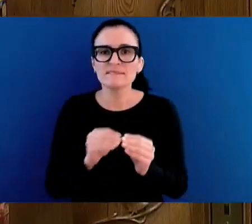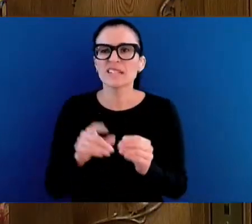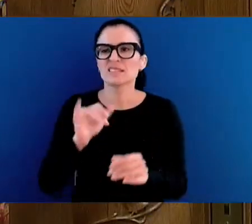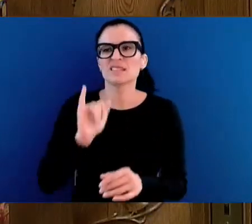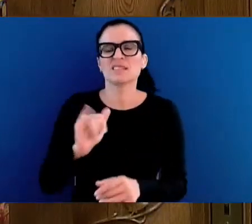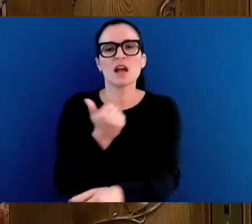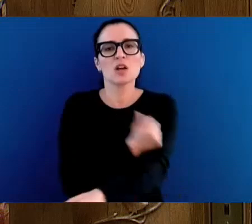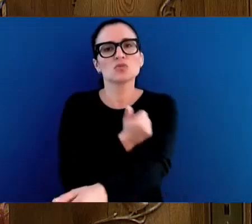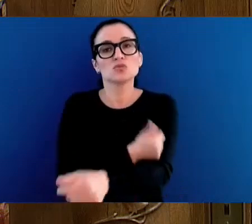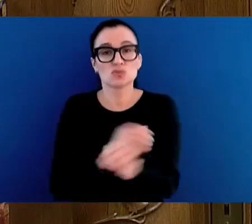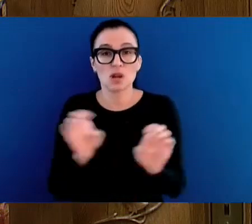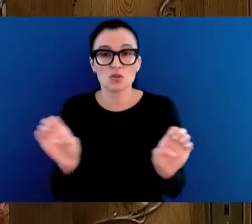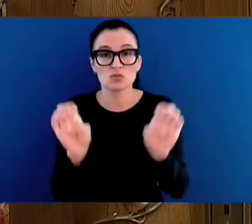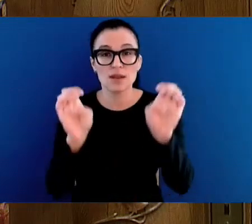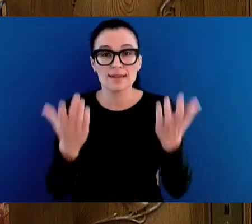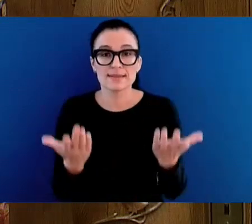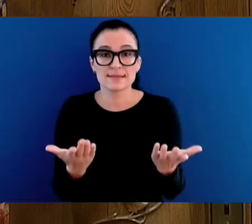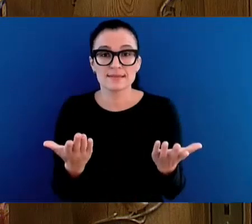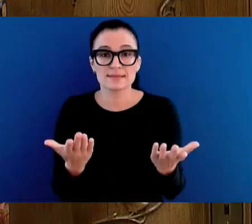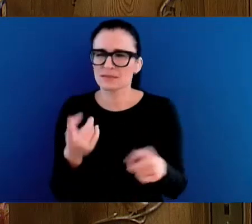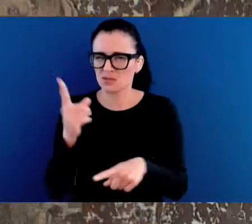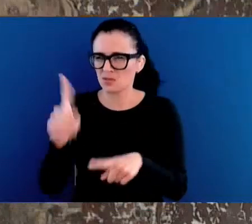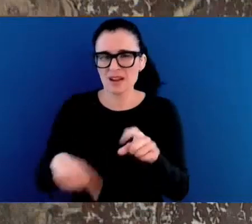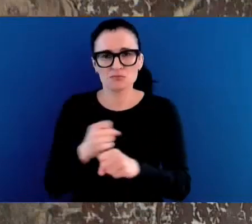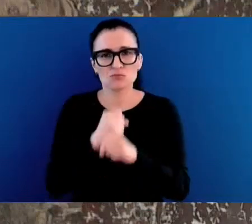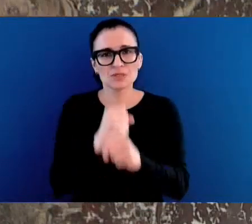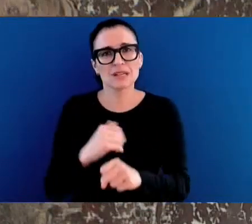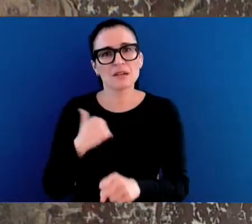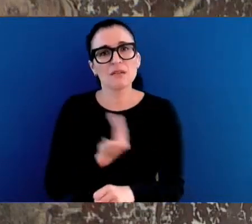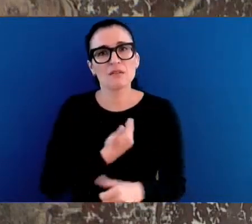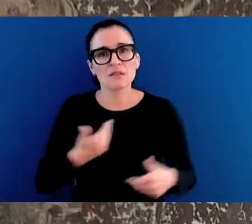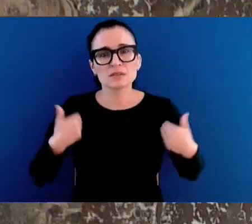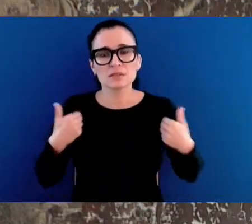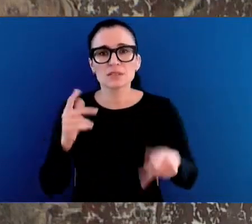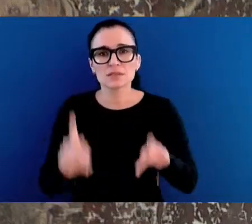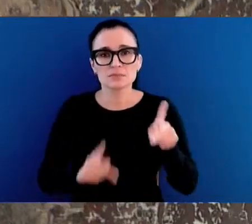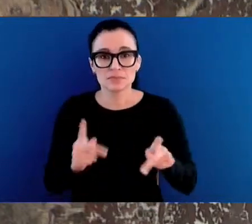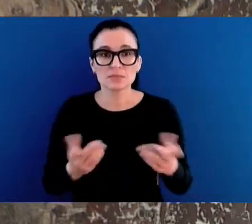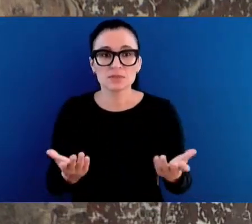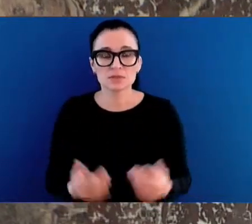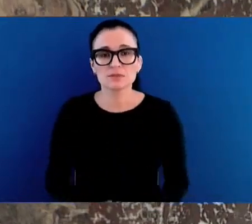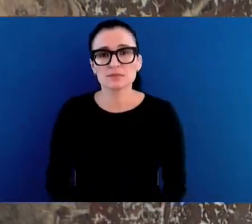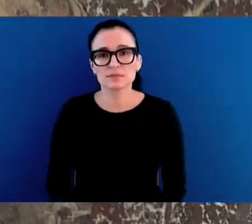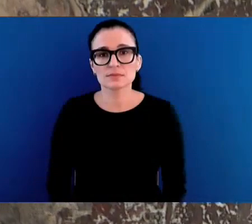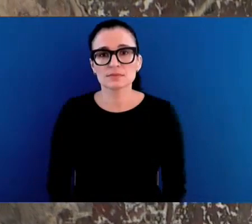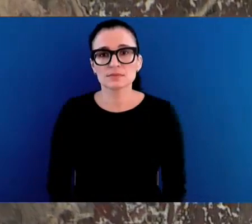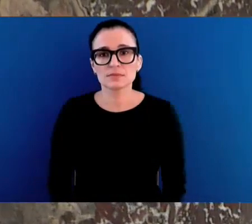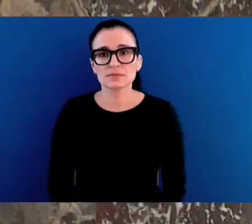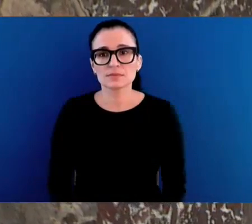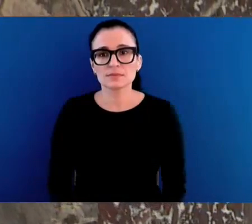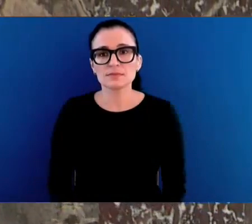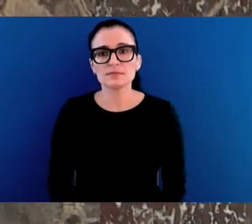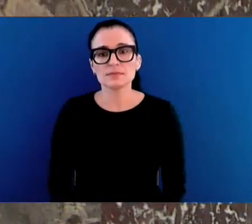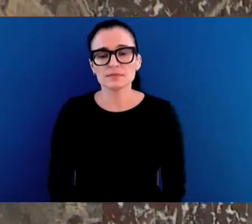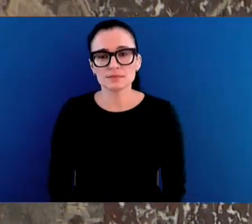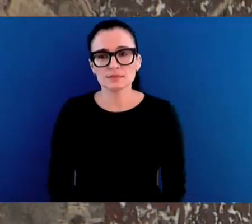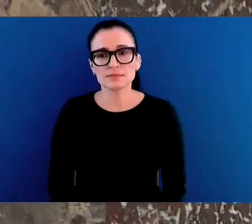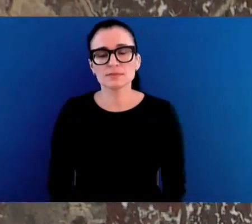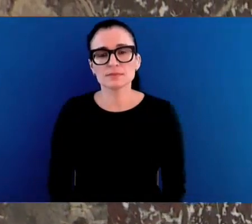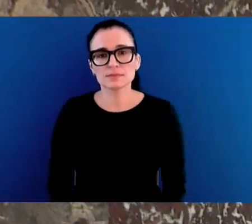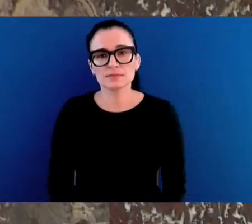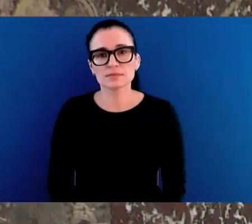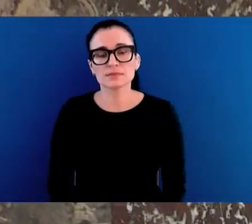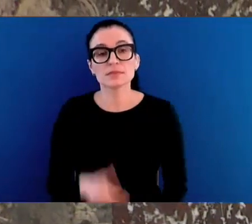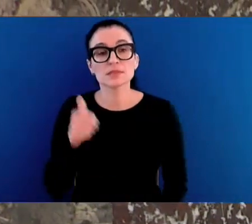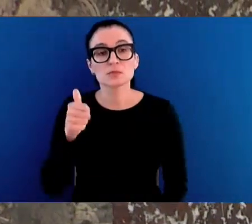Premier. Thank you, Honourable Chair. This is an absolutely horrific situation for Sydney's